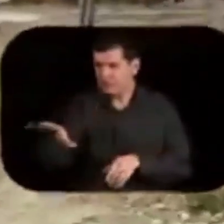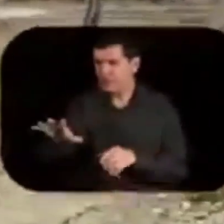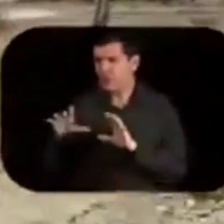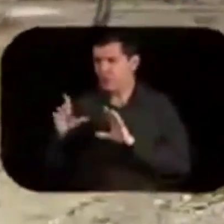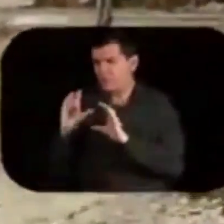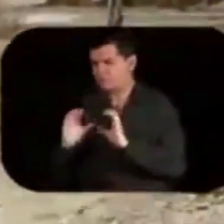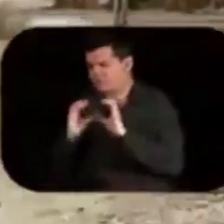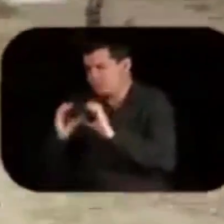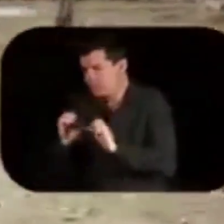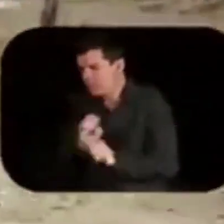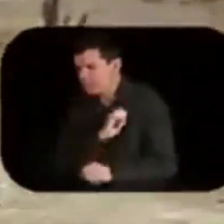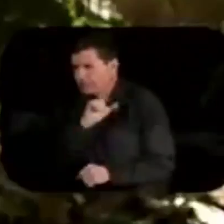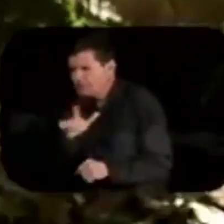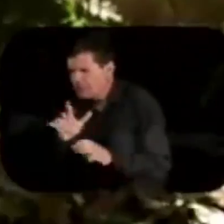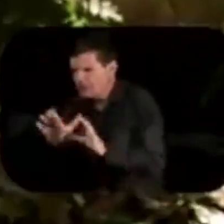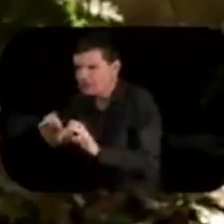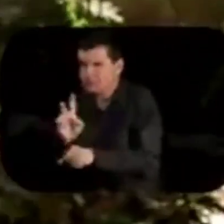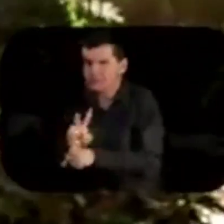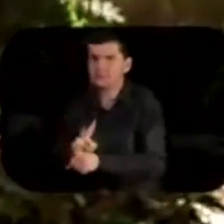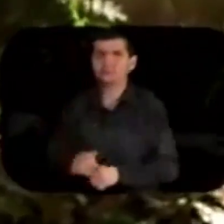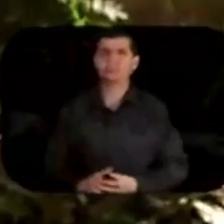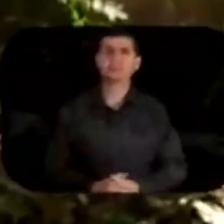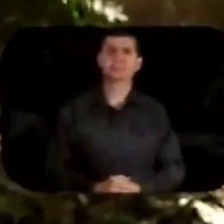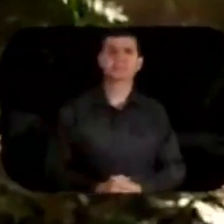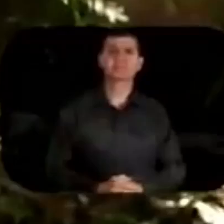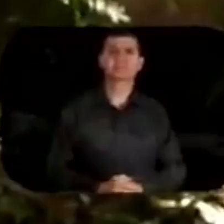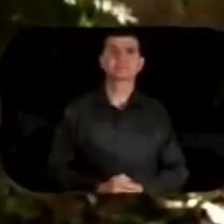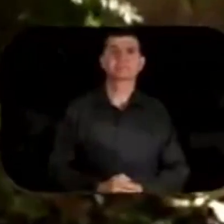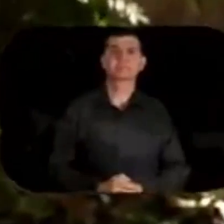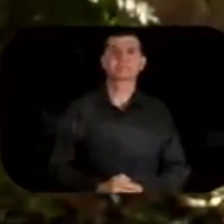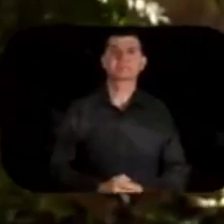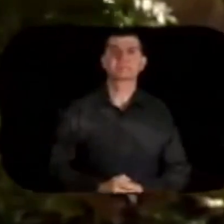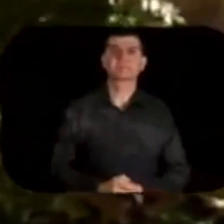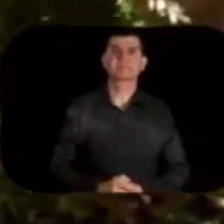and rehabilitation, special care areas.